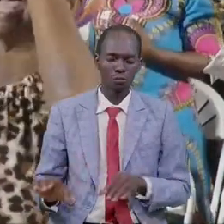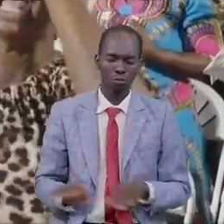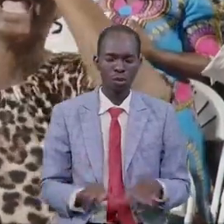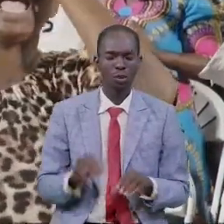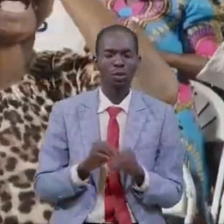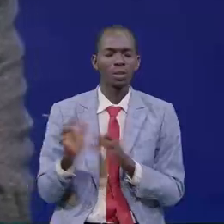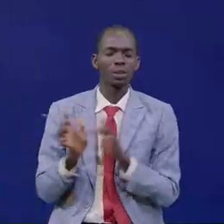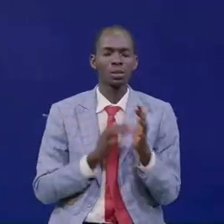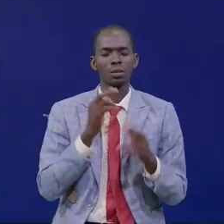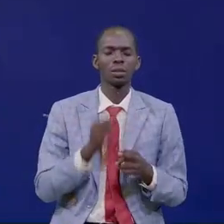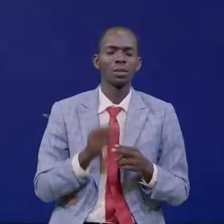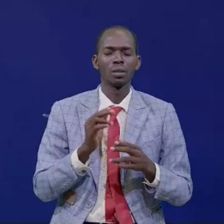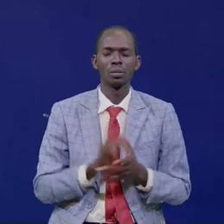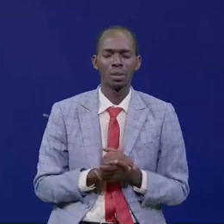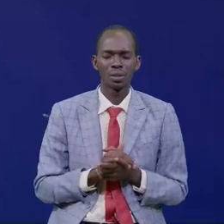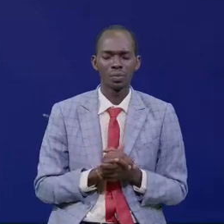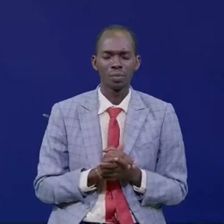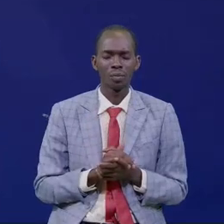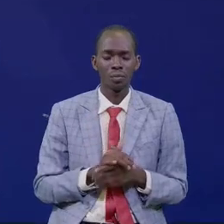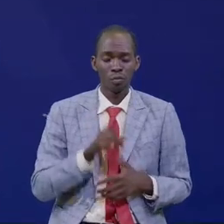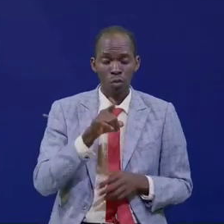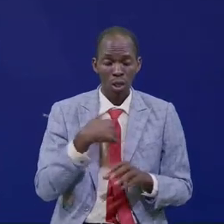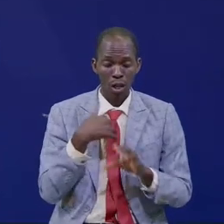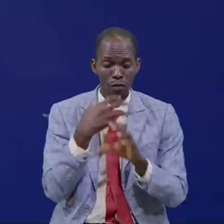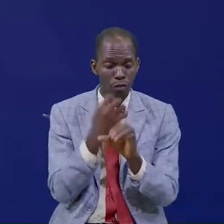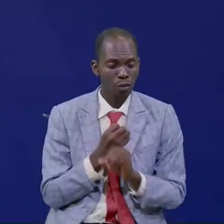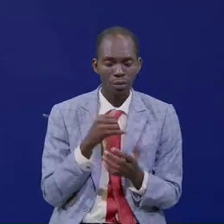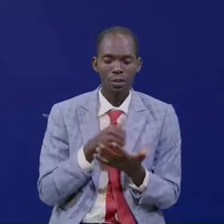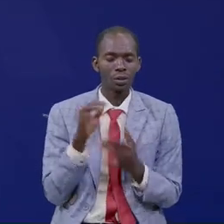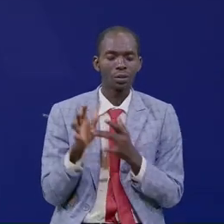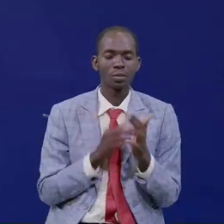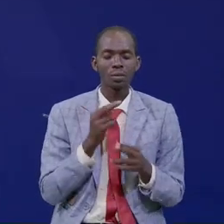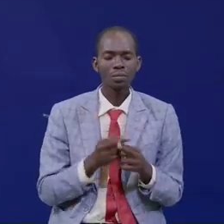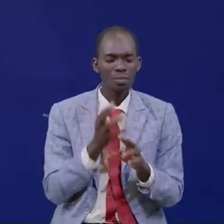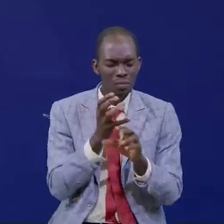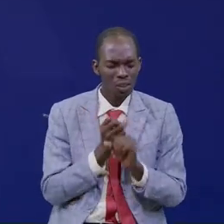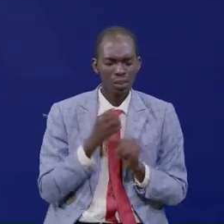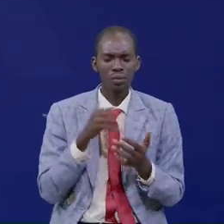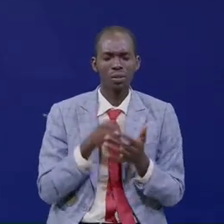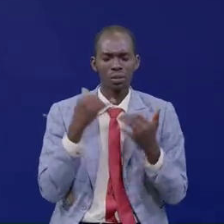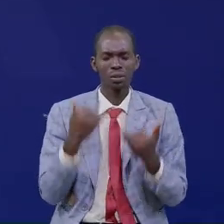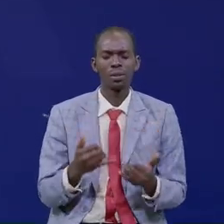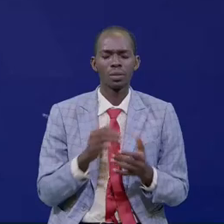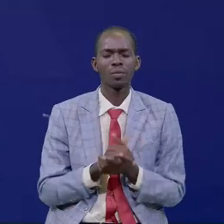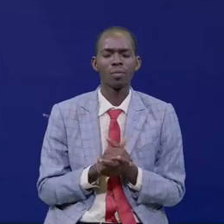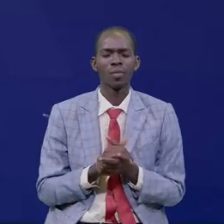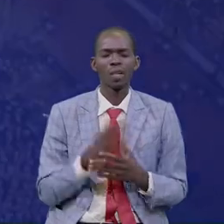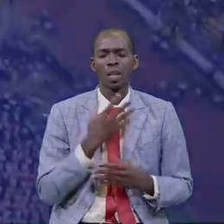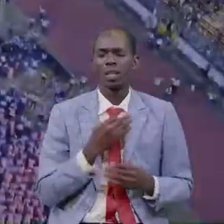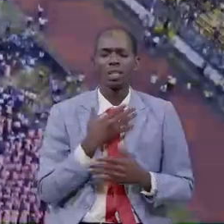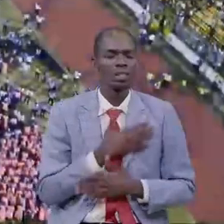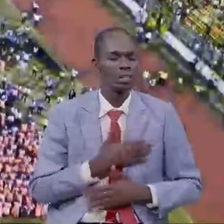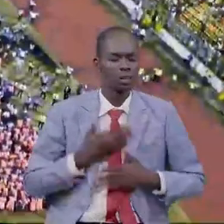fait. You've got it. Vous l'avez receive reçu. It now. Recevez-le maintenant. You enjoy your healing. Vous